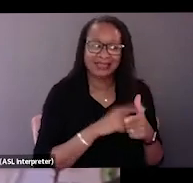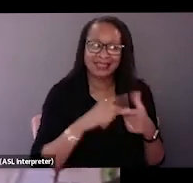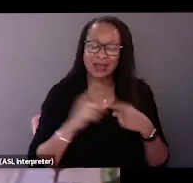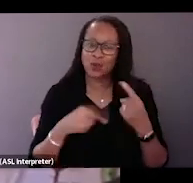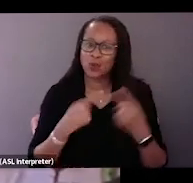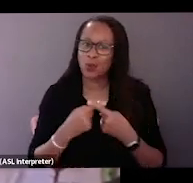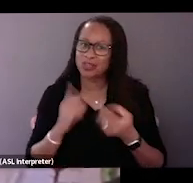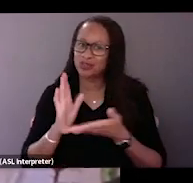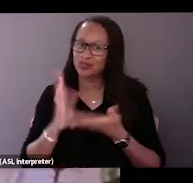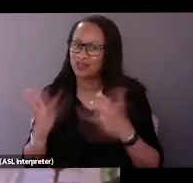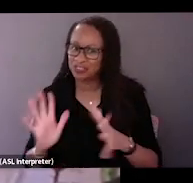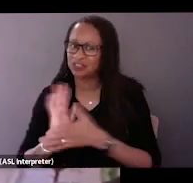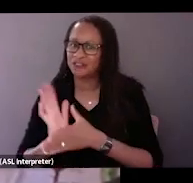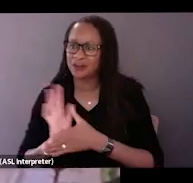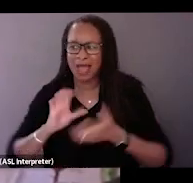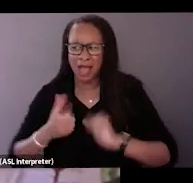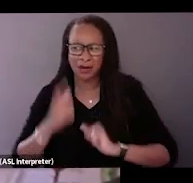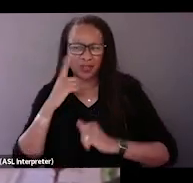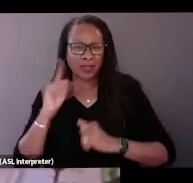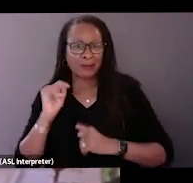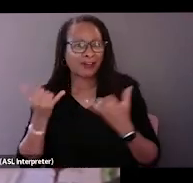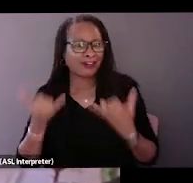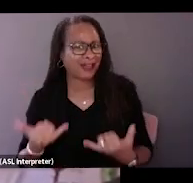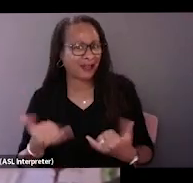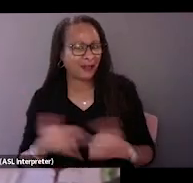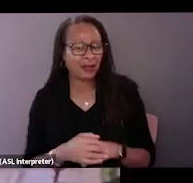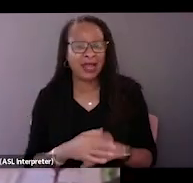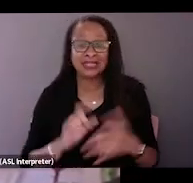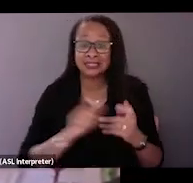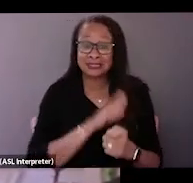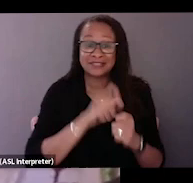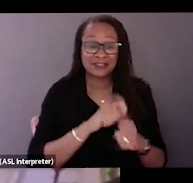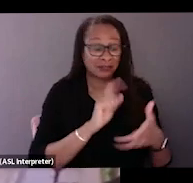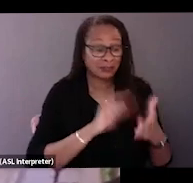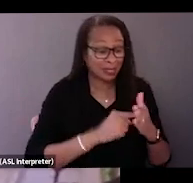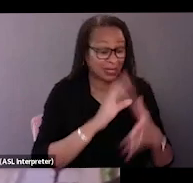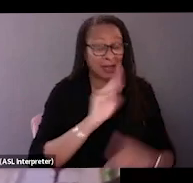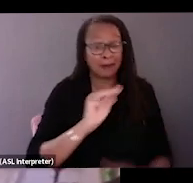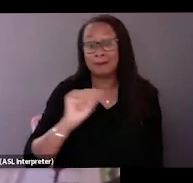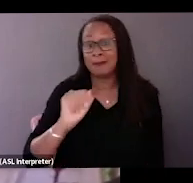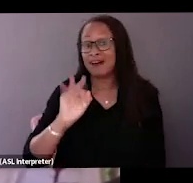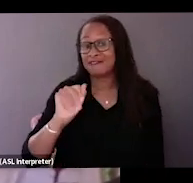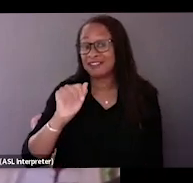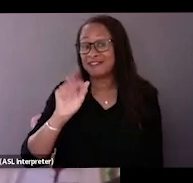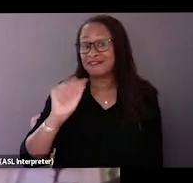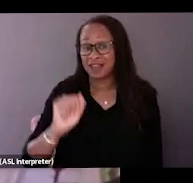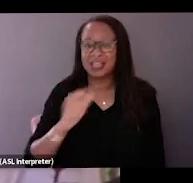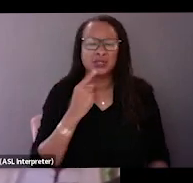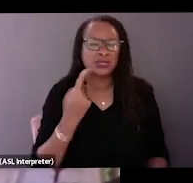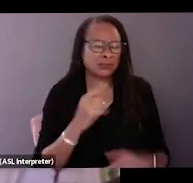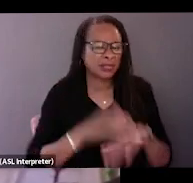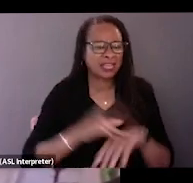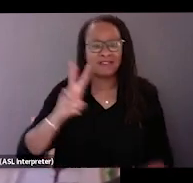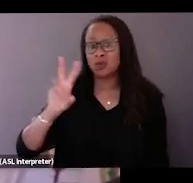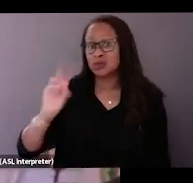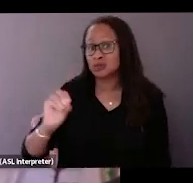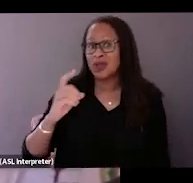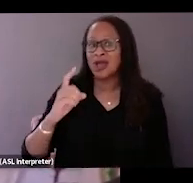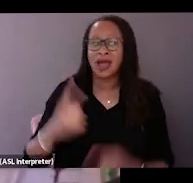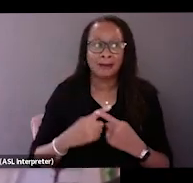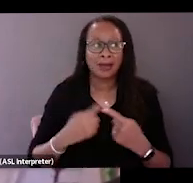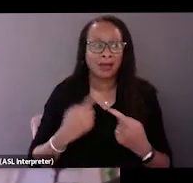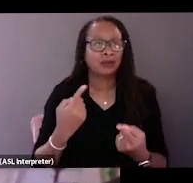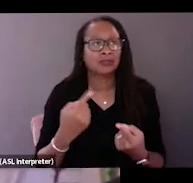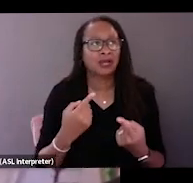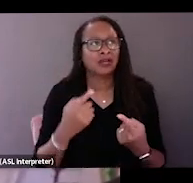And specifically, in the beginning of Mafifa, you said something in the voiceover about being a hunter searching